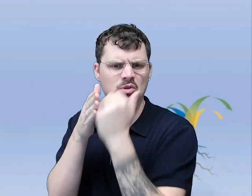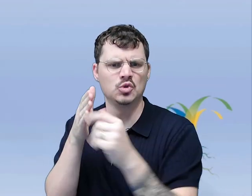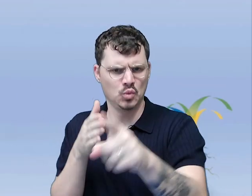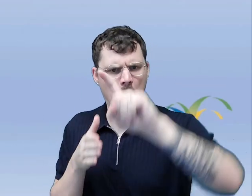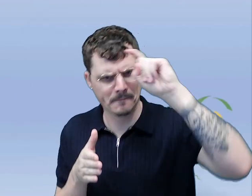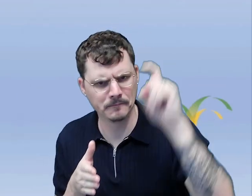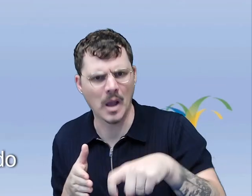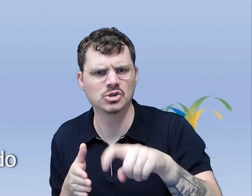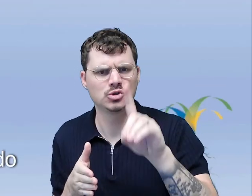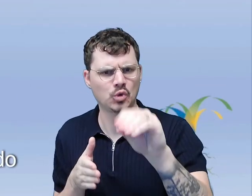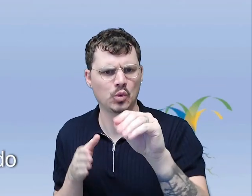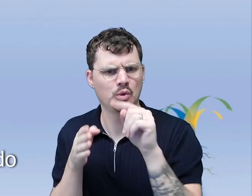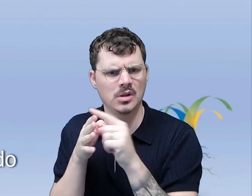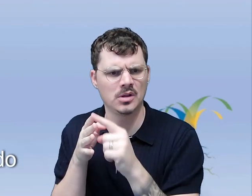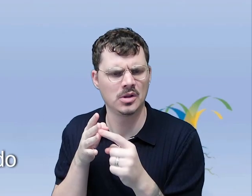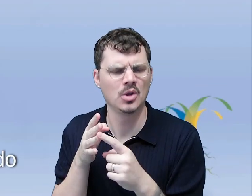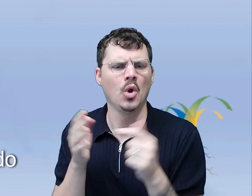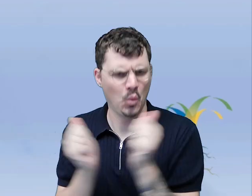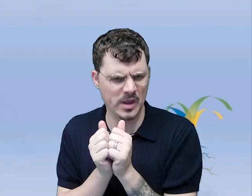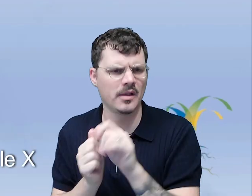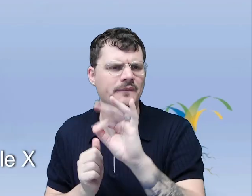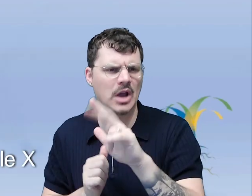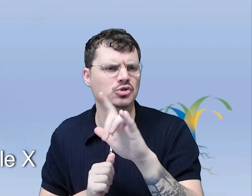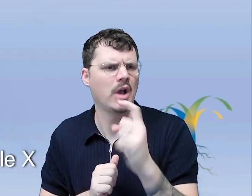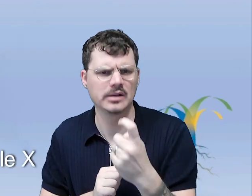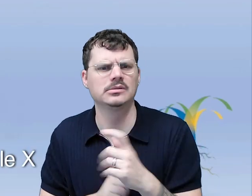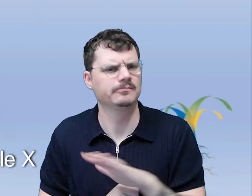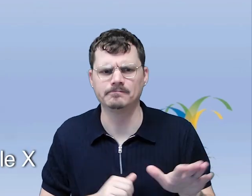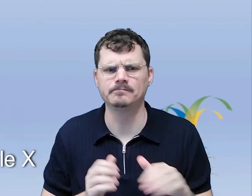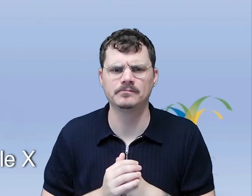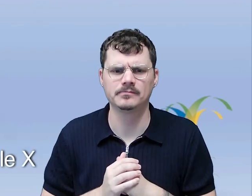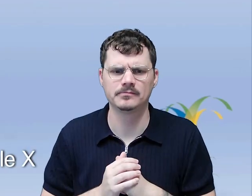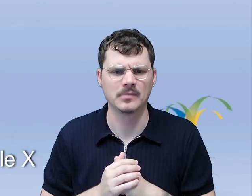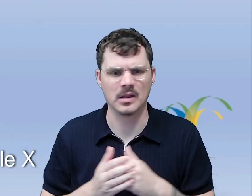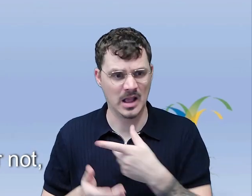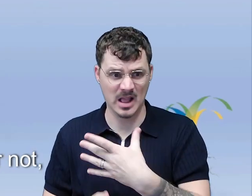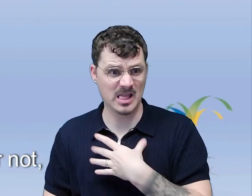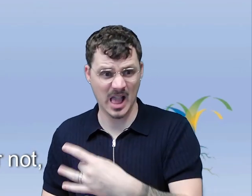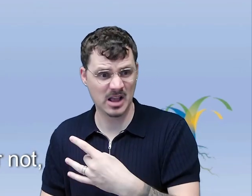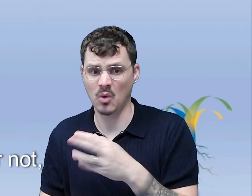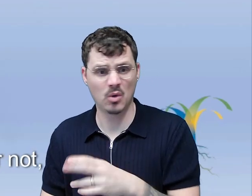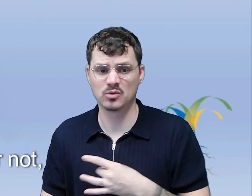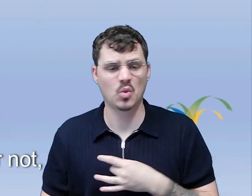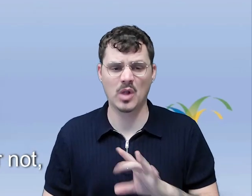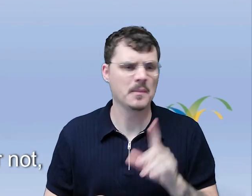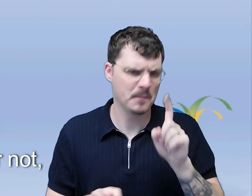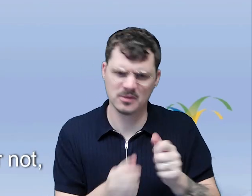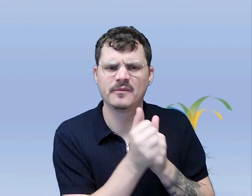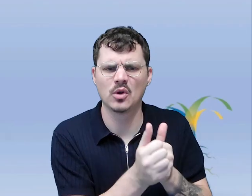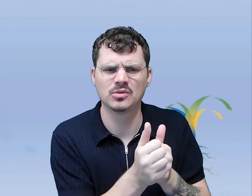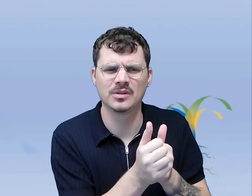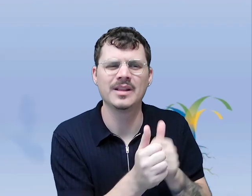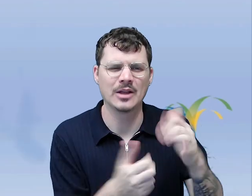the list of all the things you need to do to or with that person with Fragile X syndrome, whether they like it or